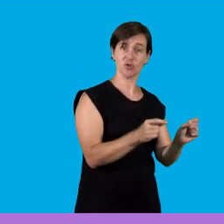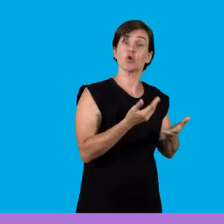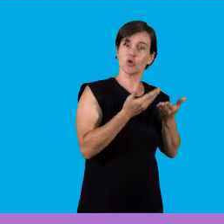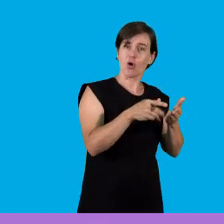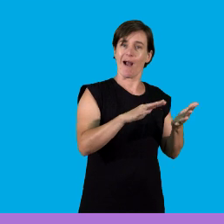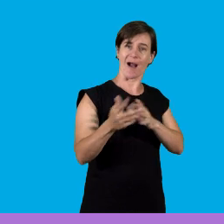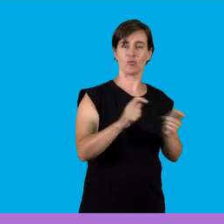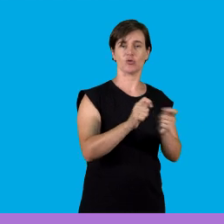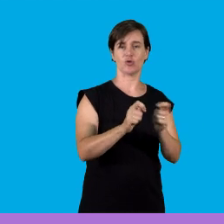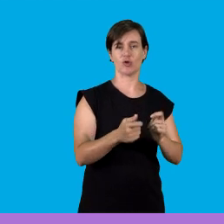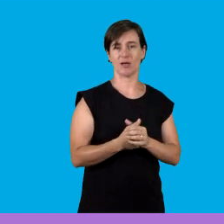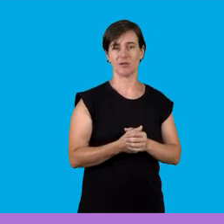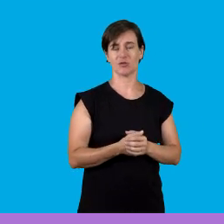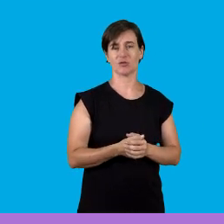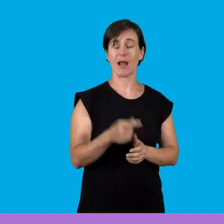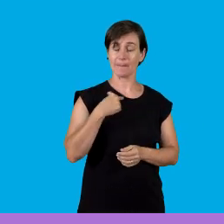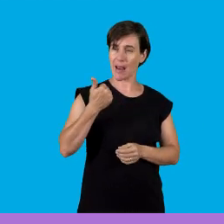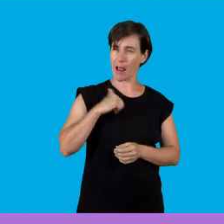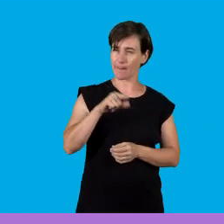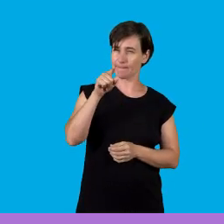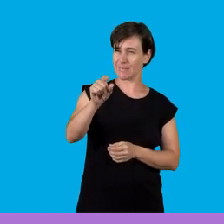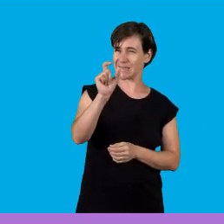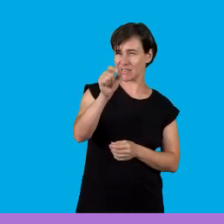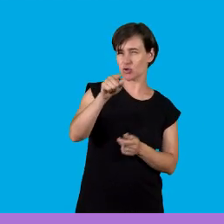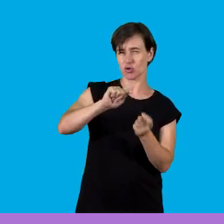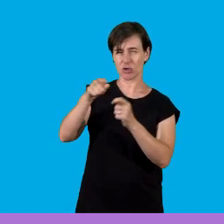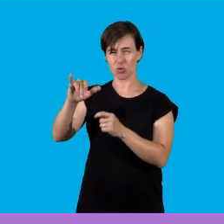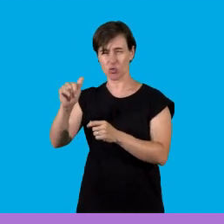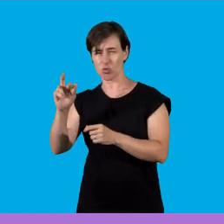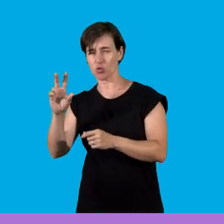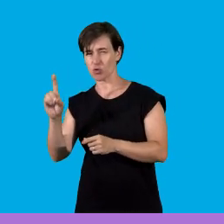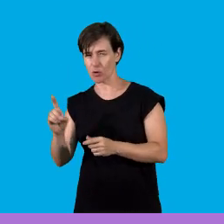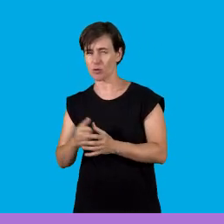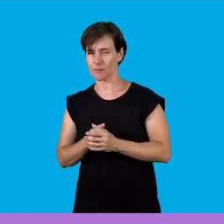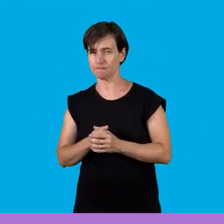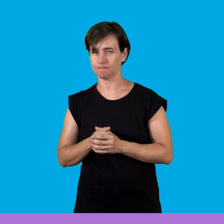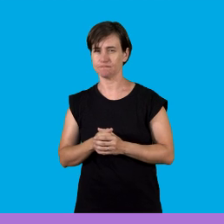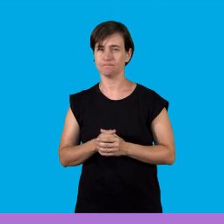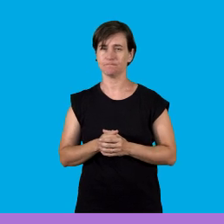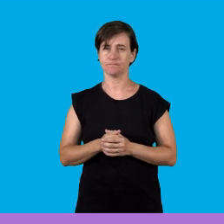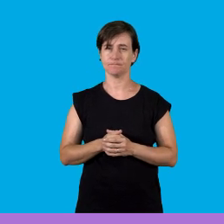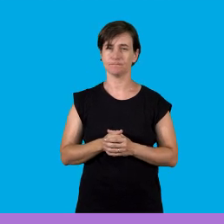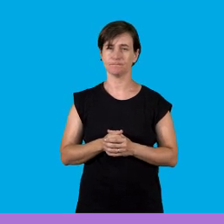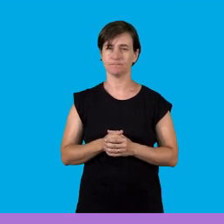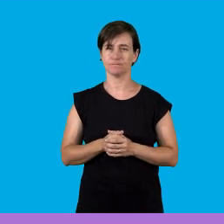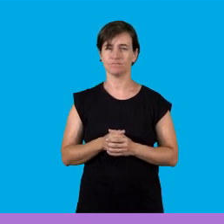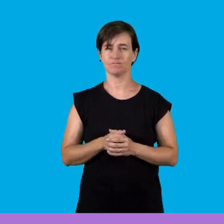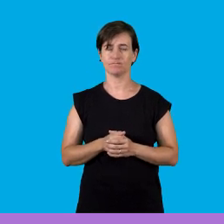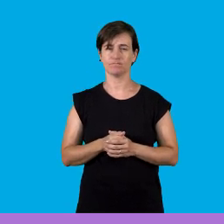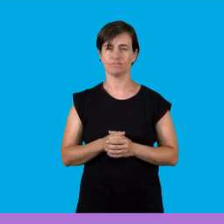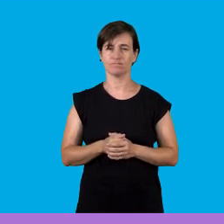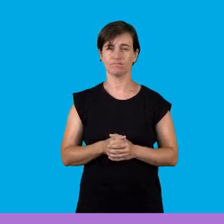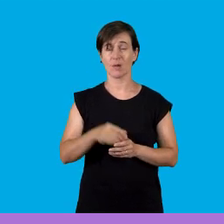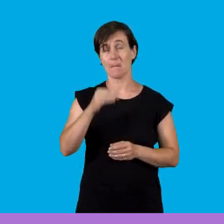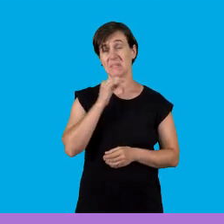and inches? And I want to know how the number of inches. Can you see? So that's what I'll do. So looking at this now, I can